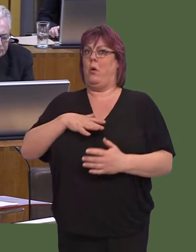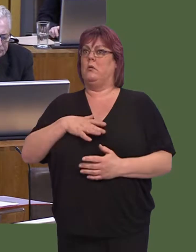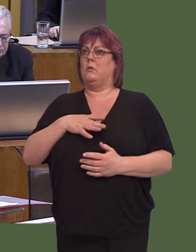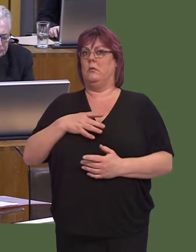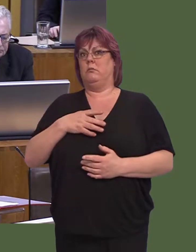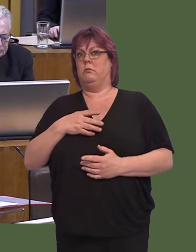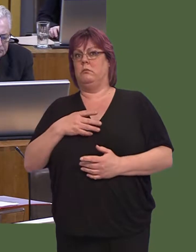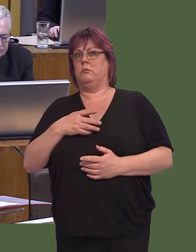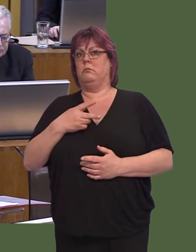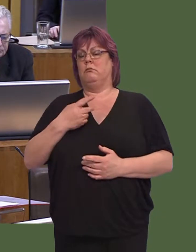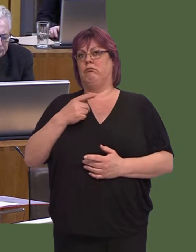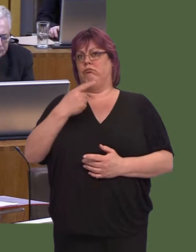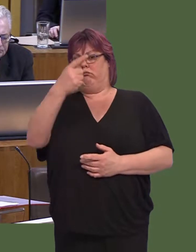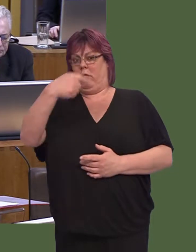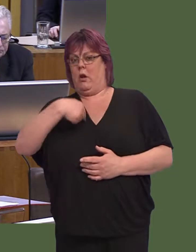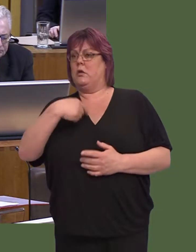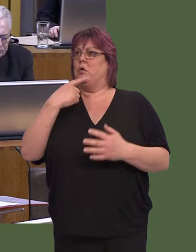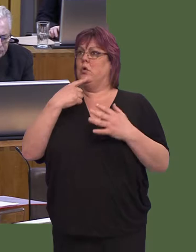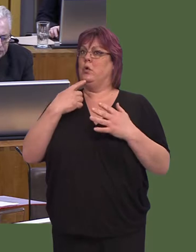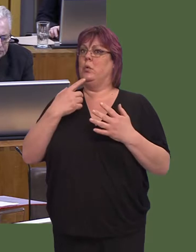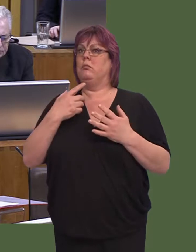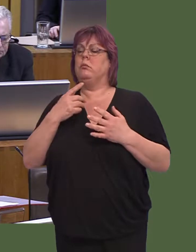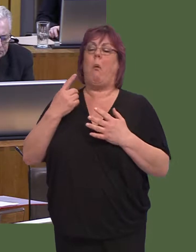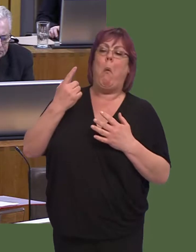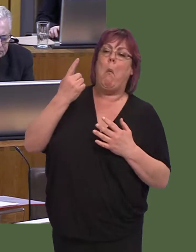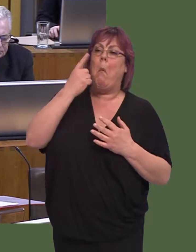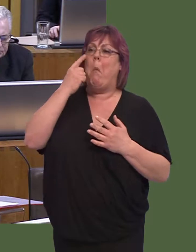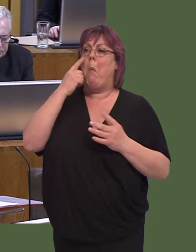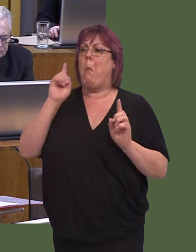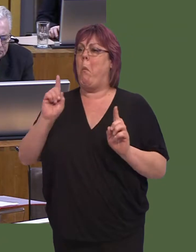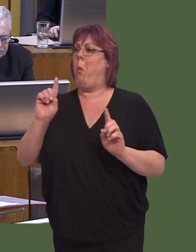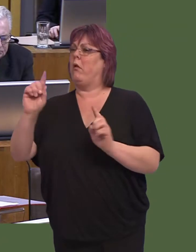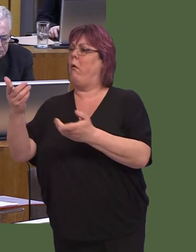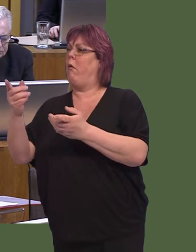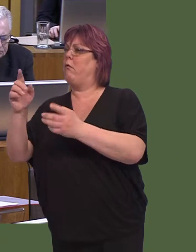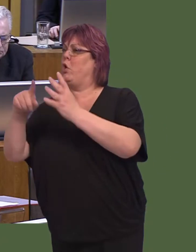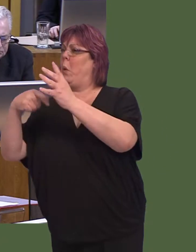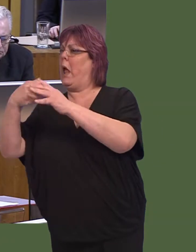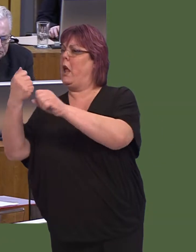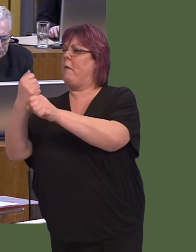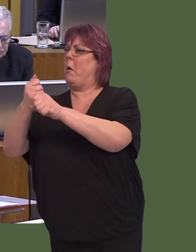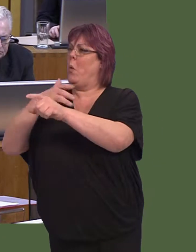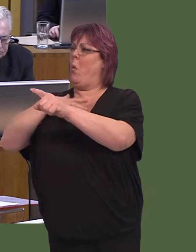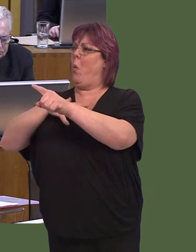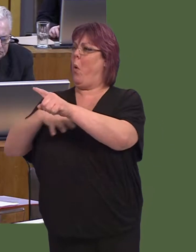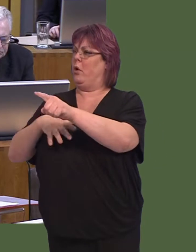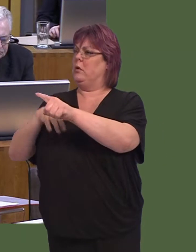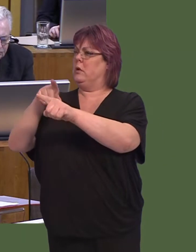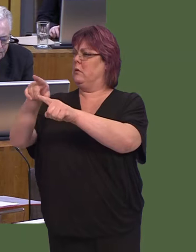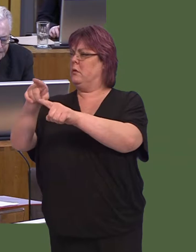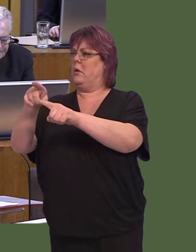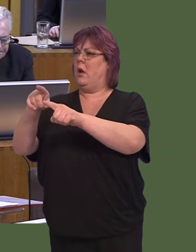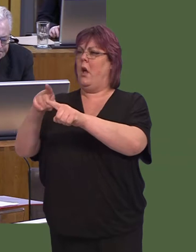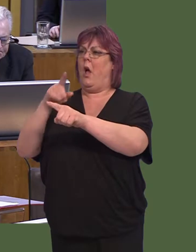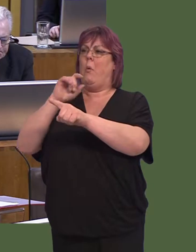prefer nothing at all. We would prefer not to agree anything that would give any kind of consent or a free